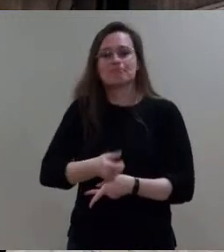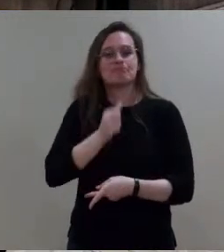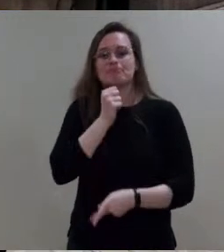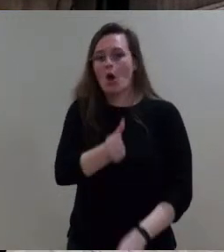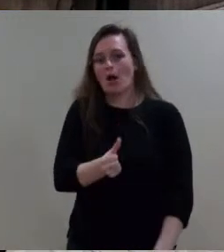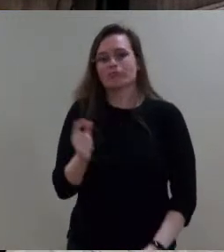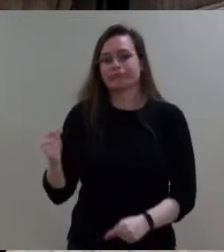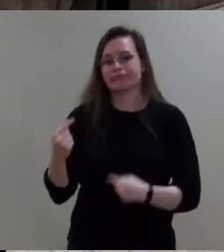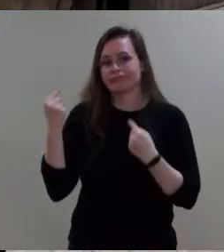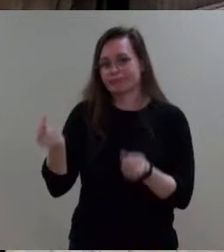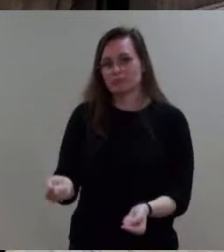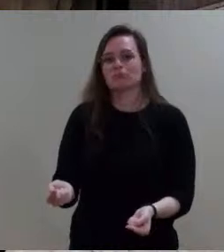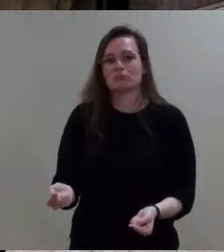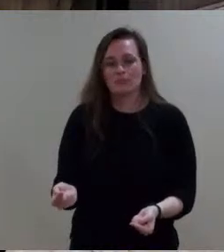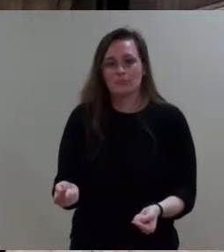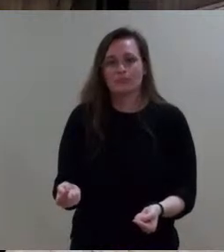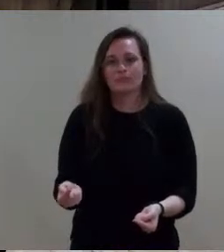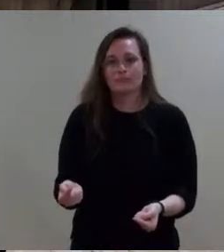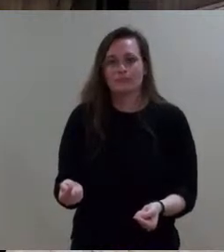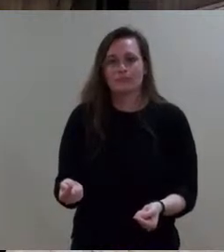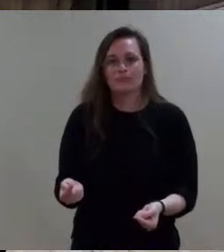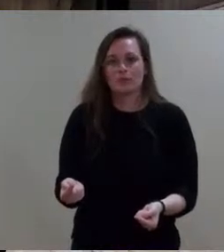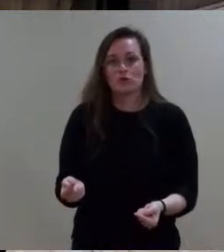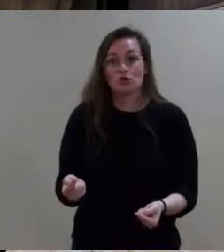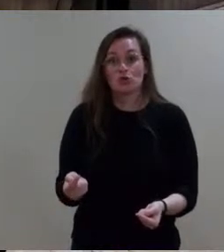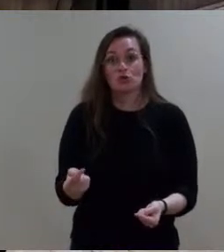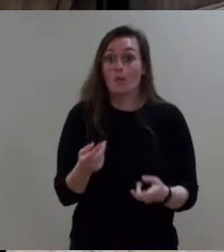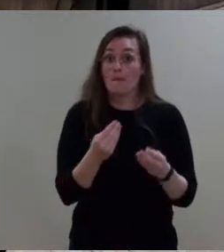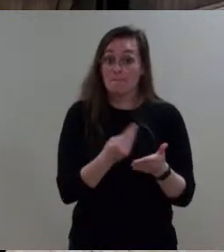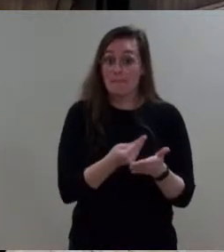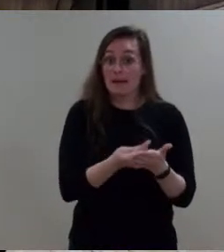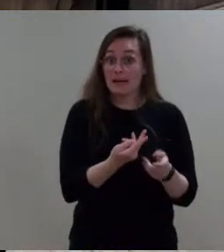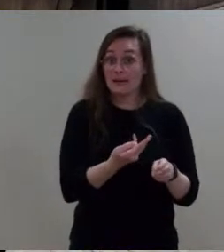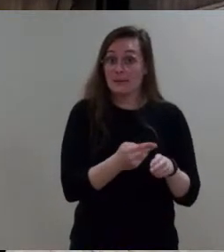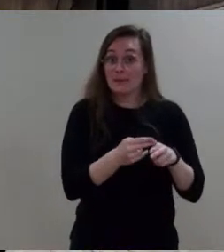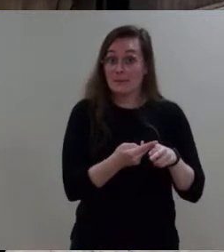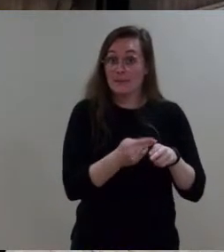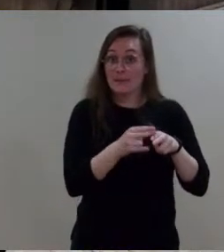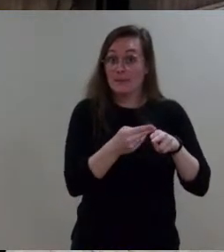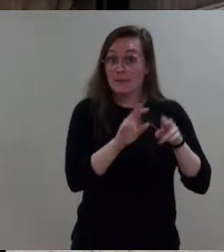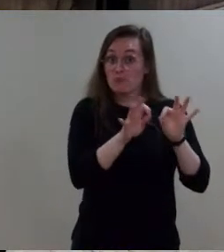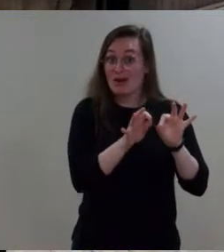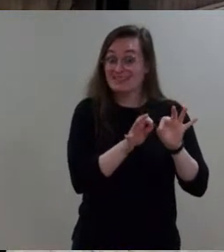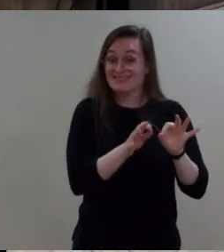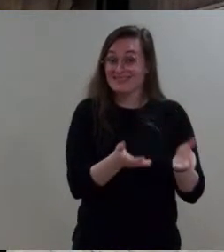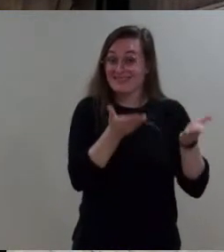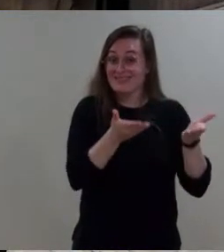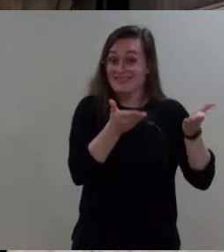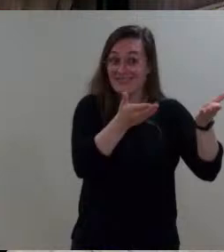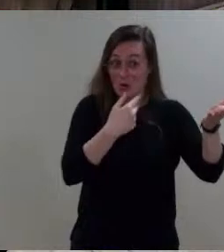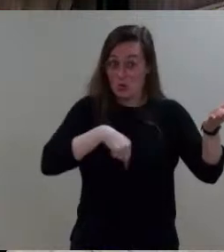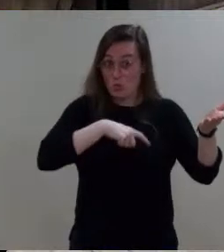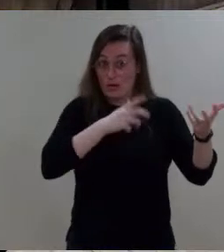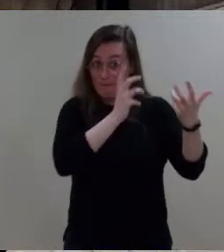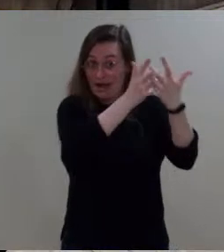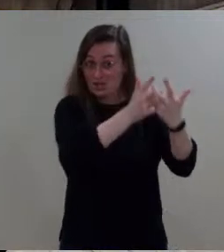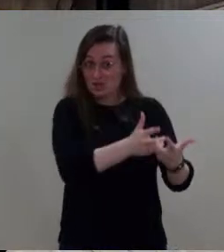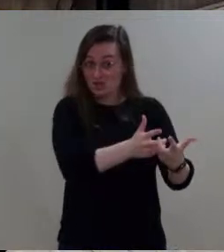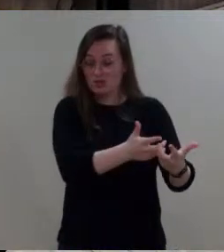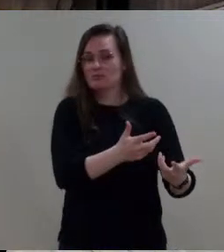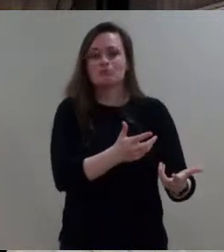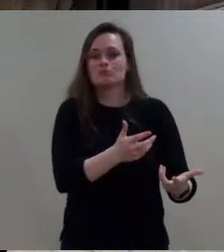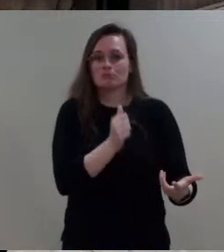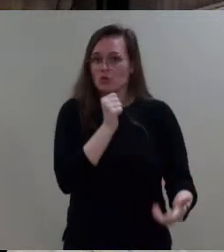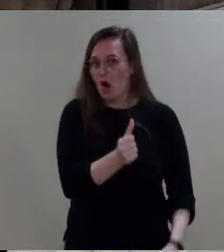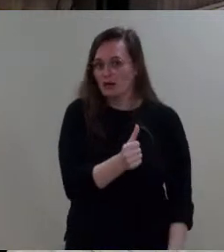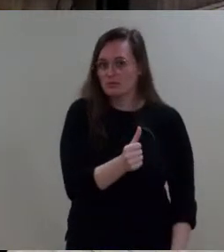pace with the inflation. And so you can't expect that we're going to be